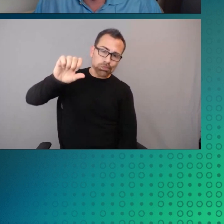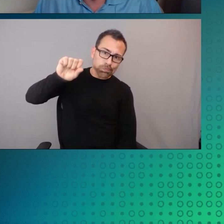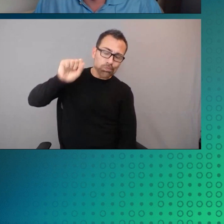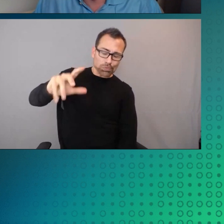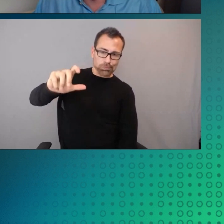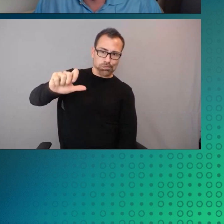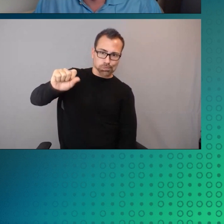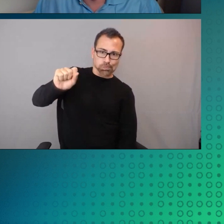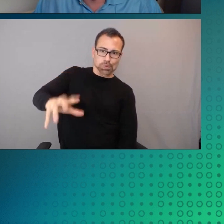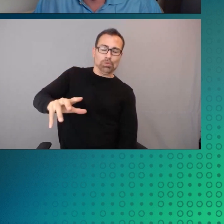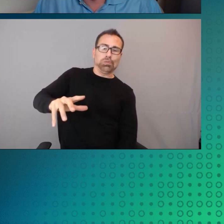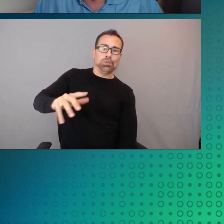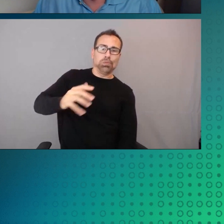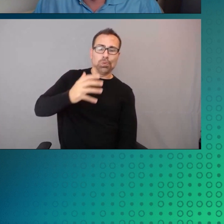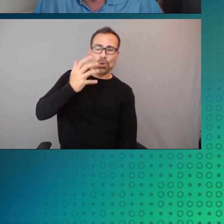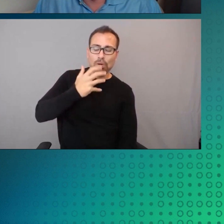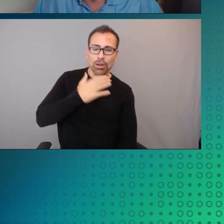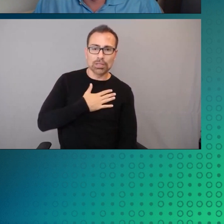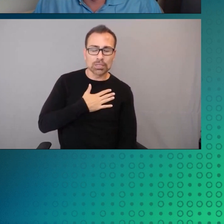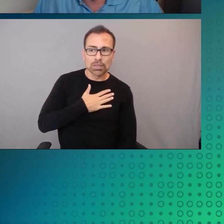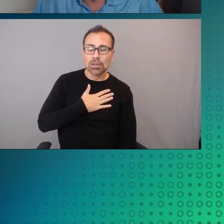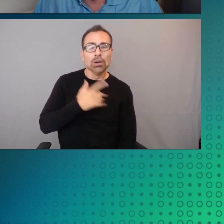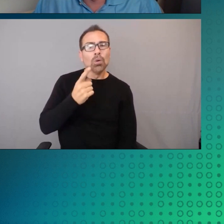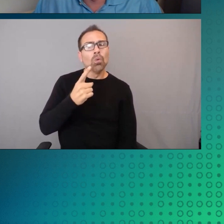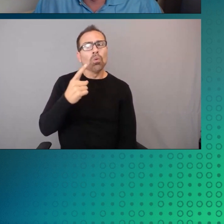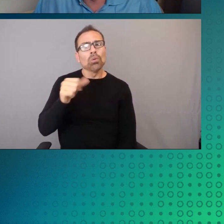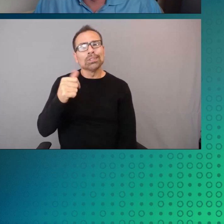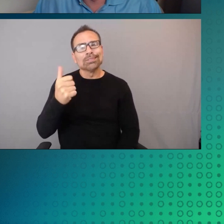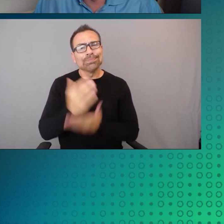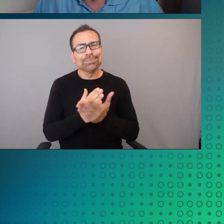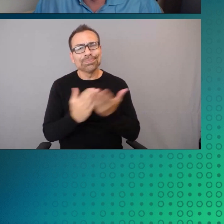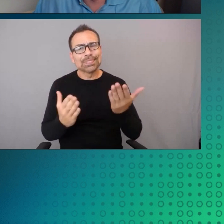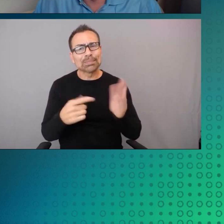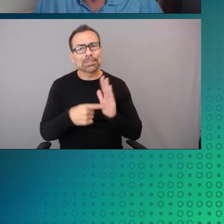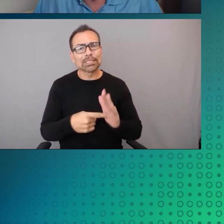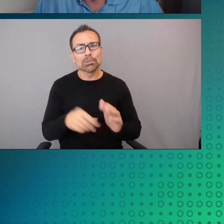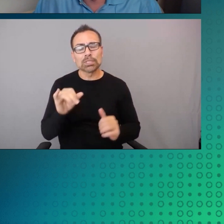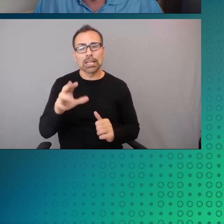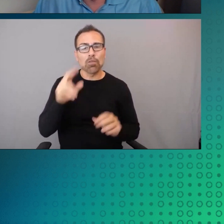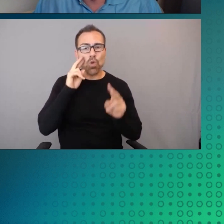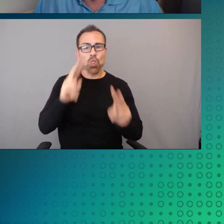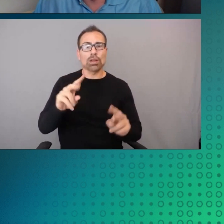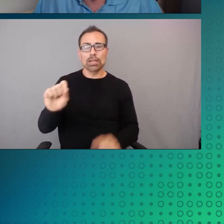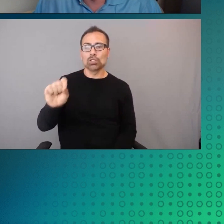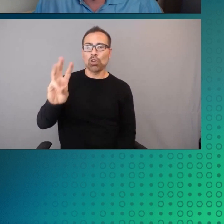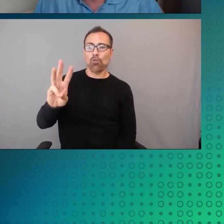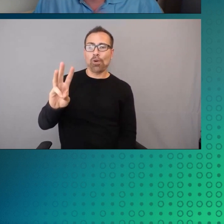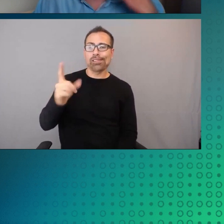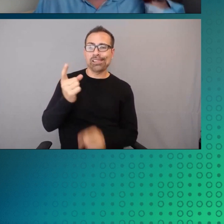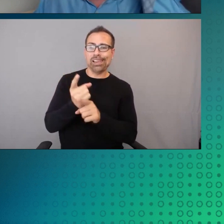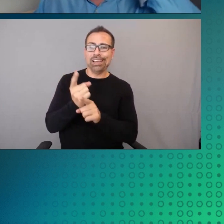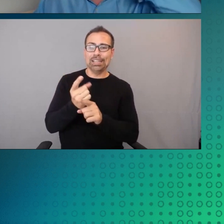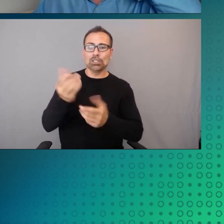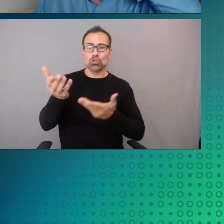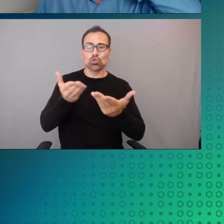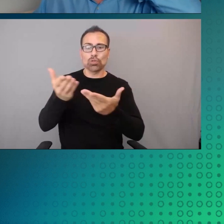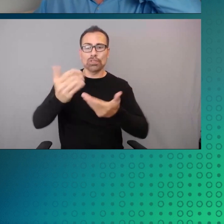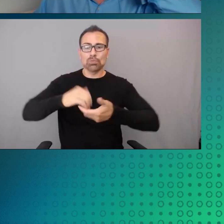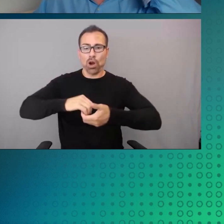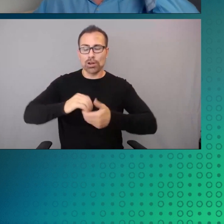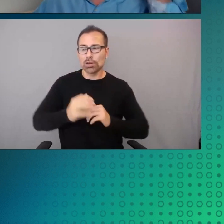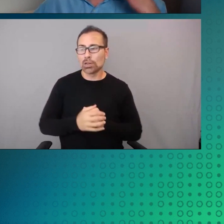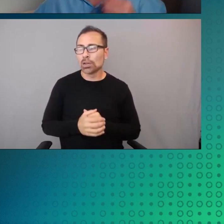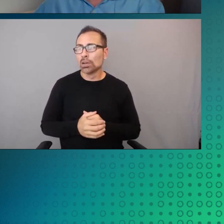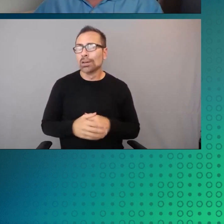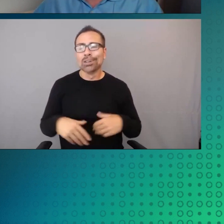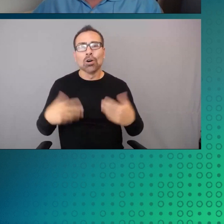examples, like, for example, if we're looking at a software as a service partner,